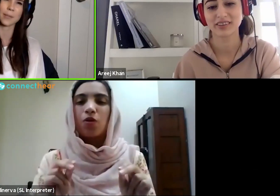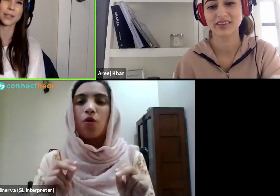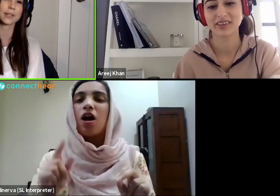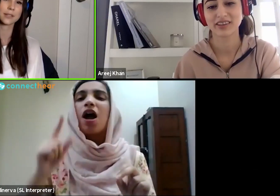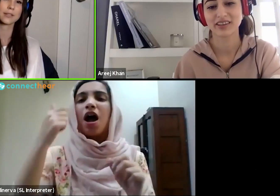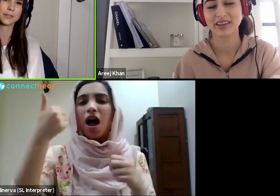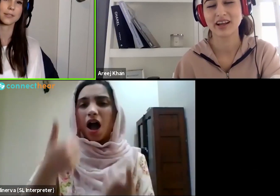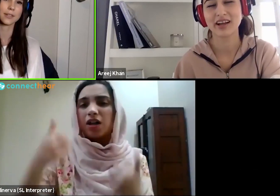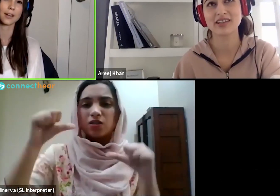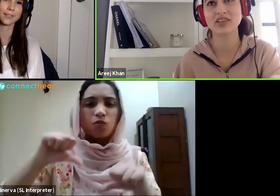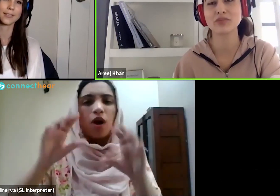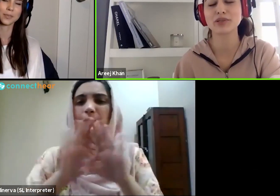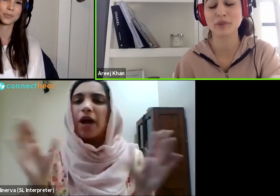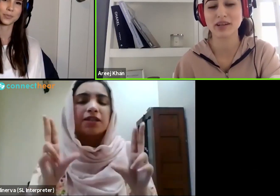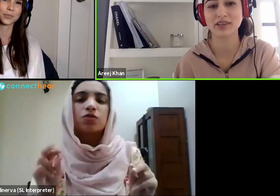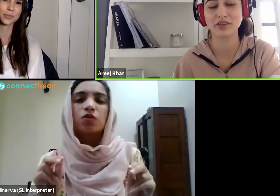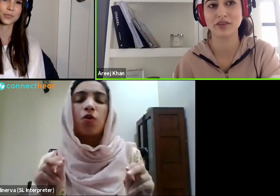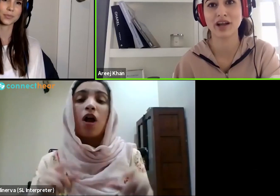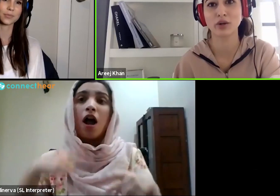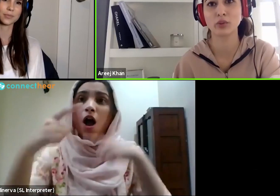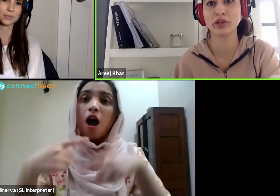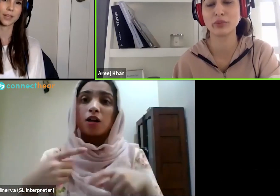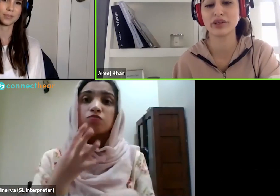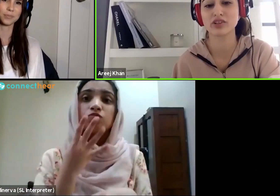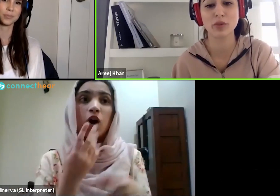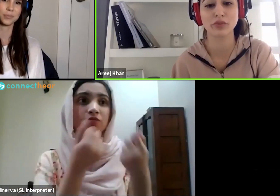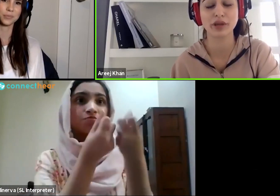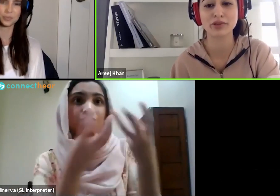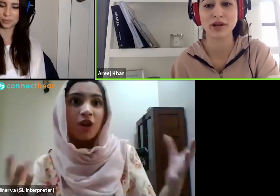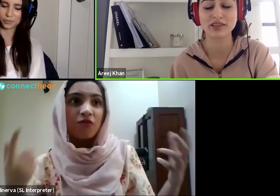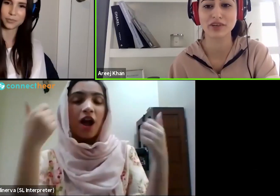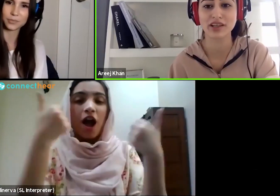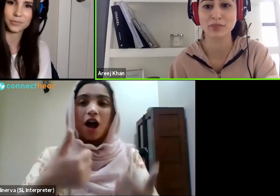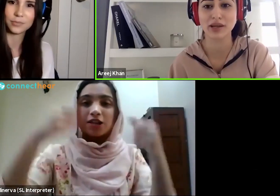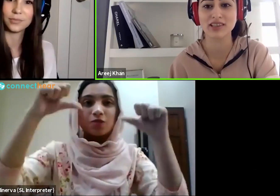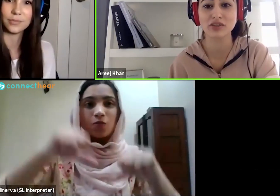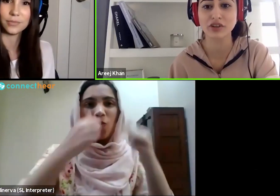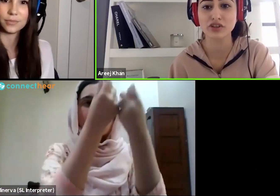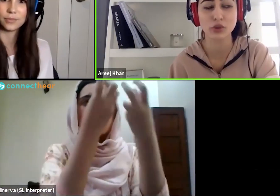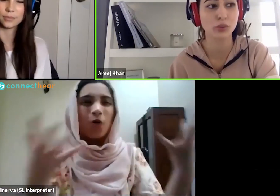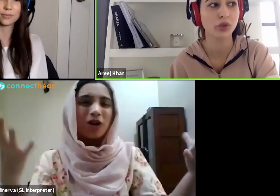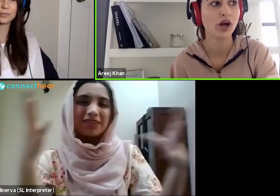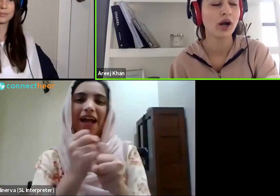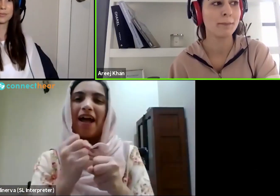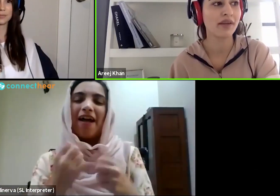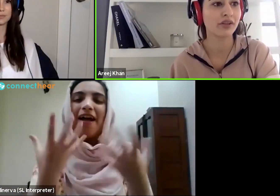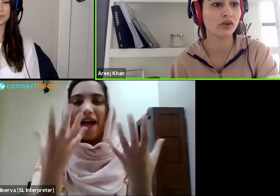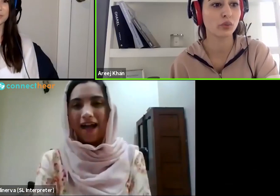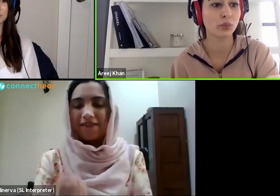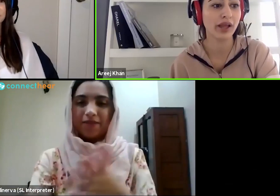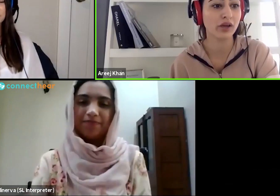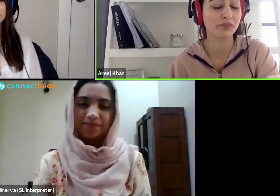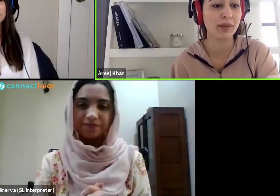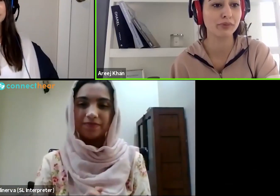Does that make sense? Yeah, it's a different perspective, and only we understand what that perspective is, because still there's no method